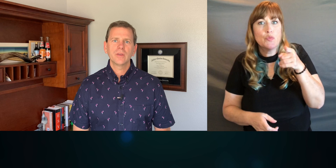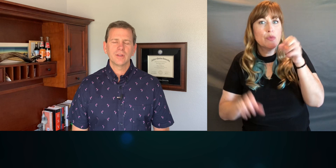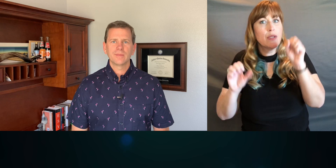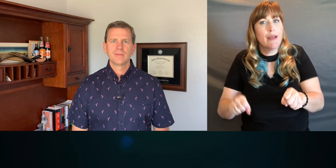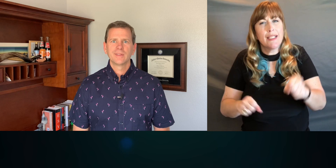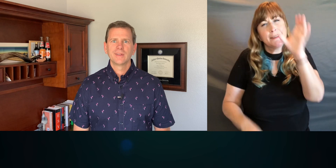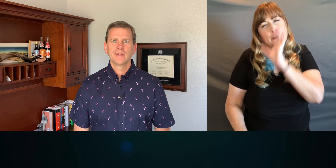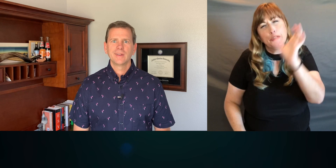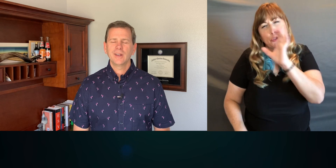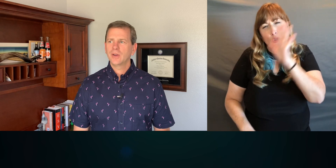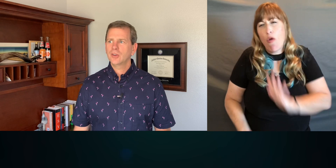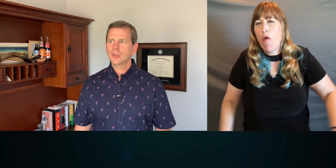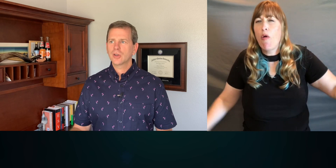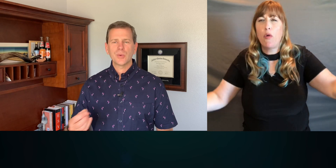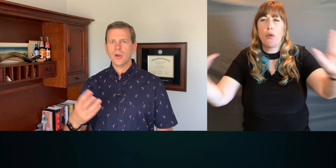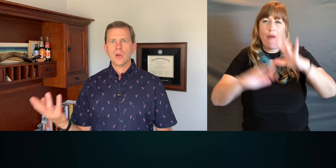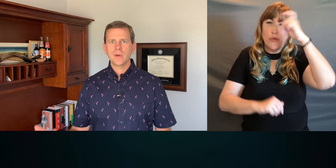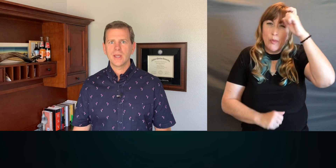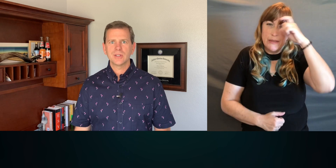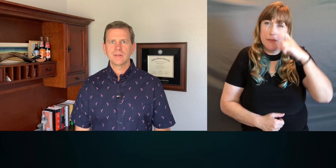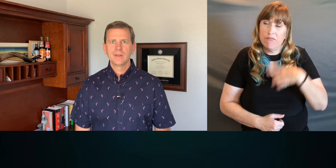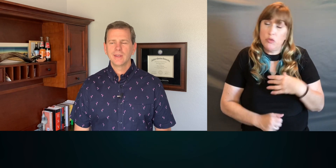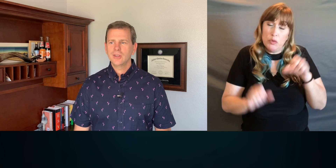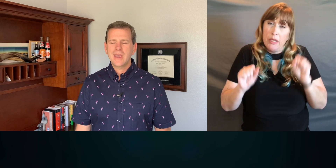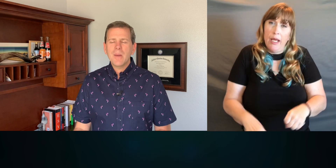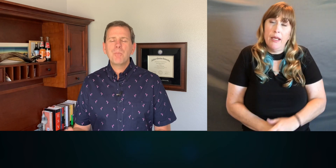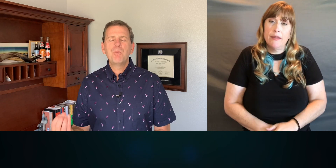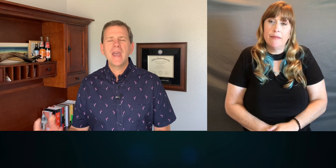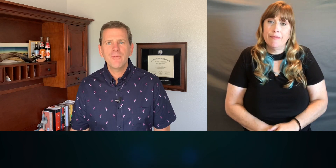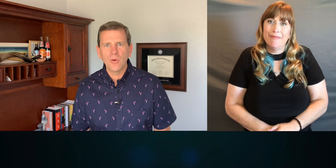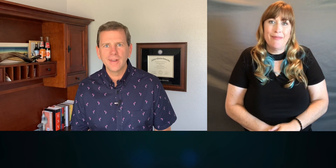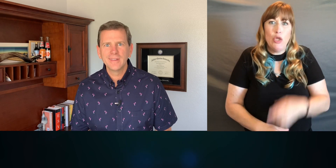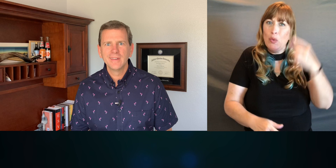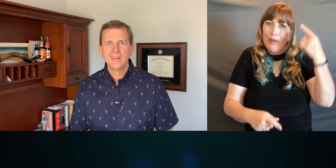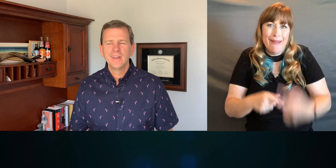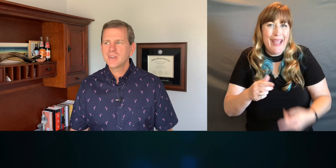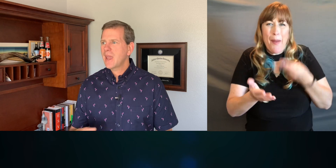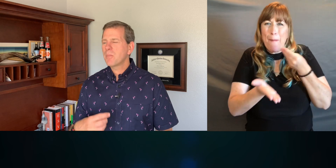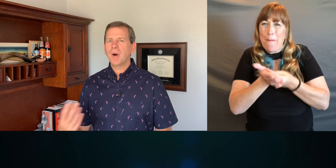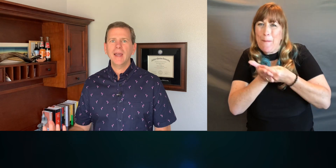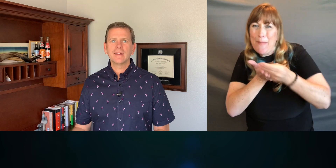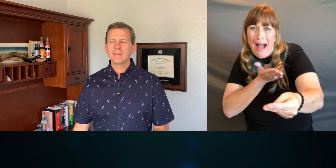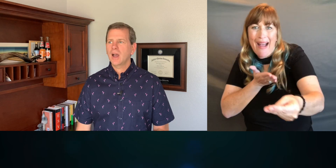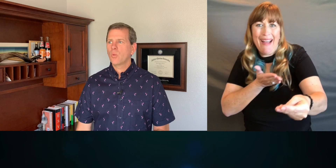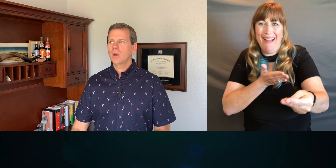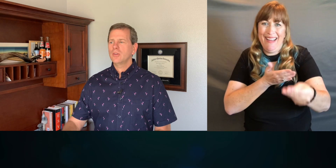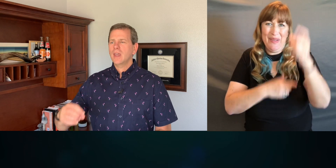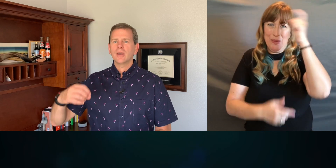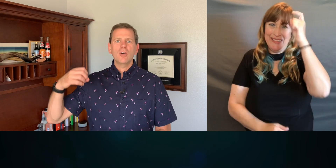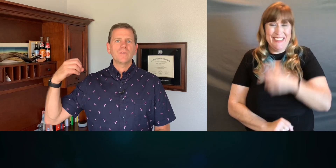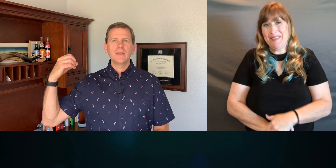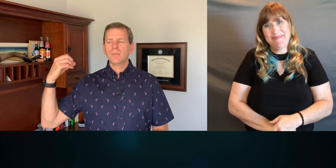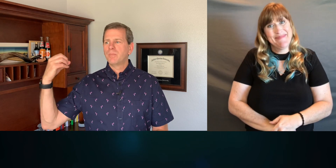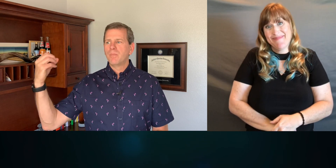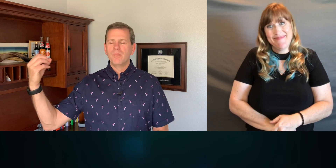for wisdom. You know, you can look throughout all creation. You can't pay for it. You can't buy it. It's not worth, you can't